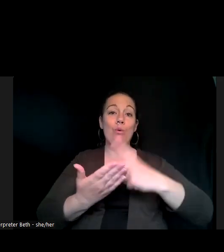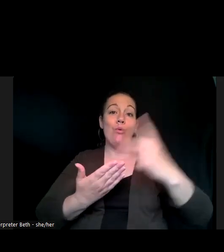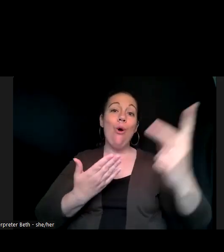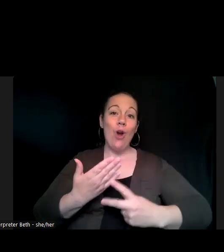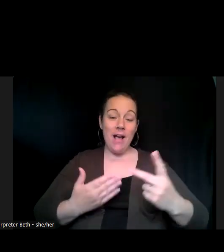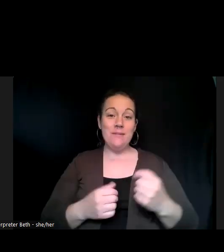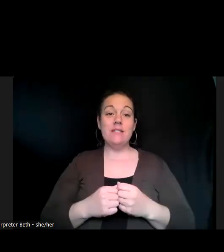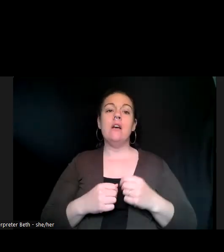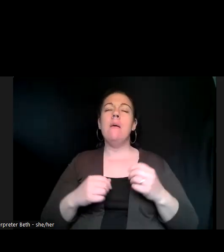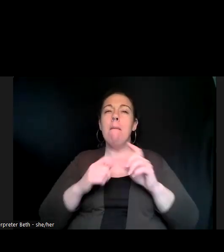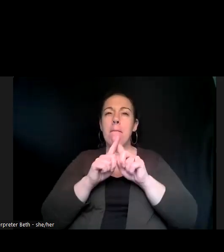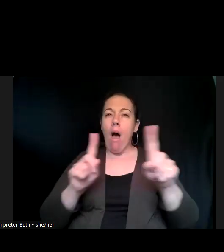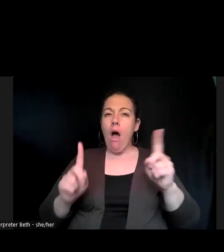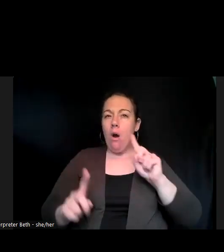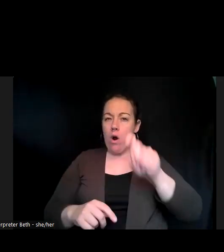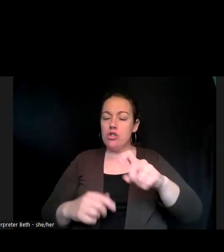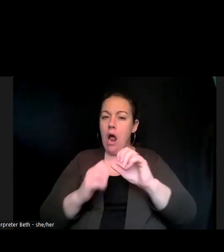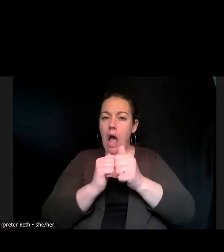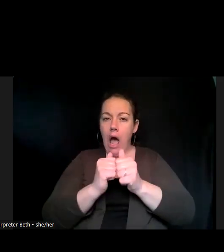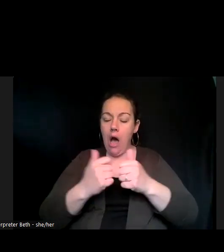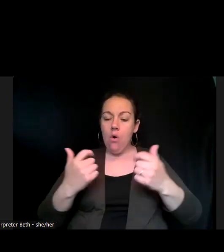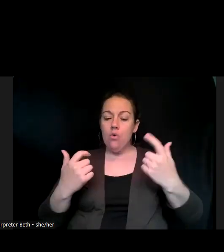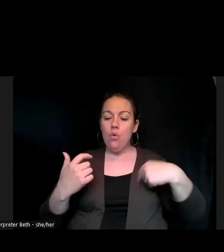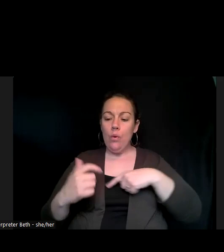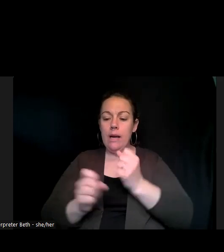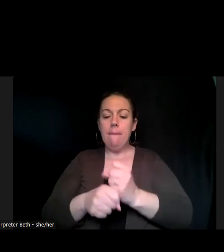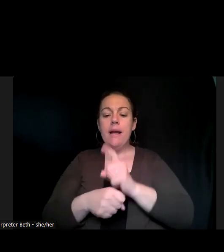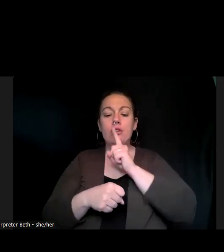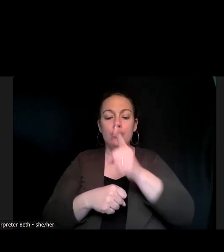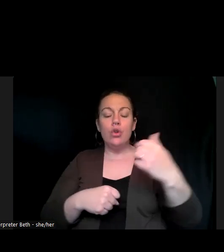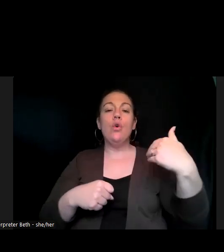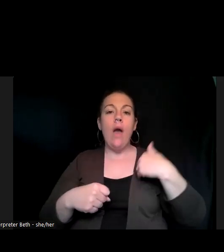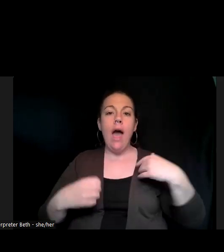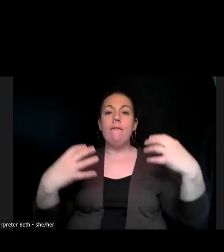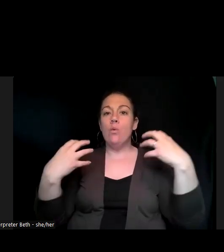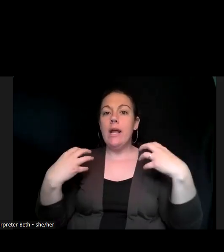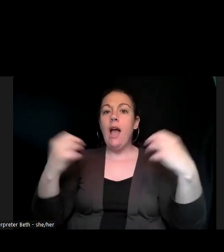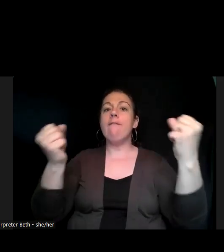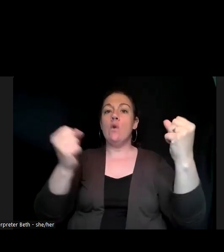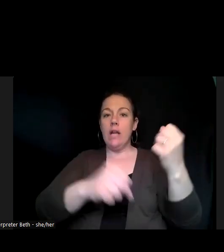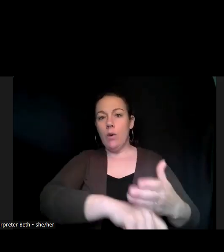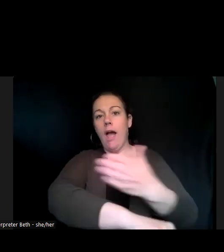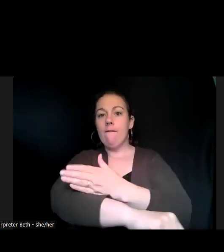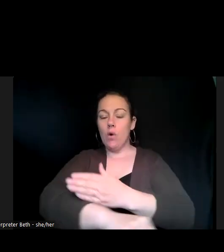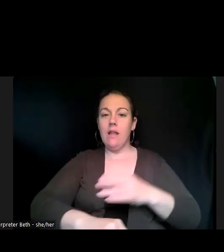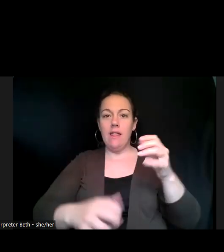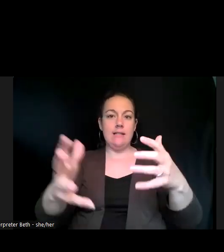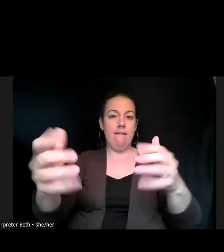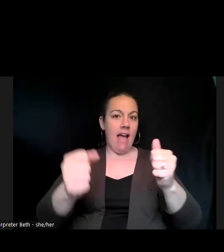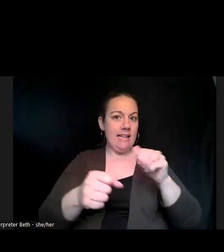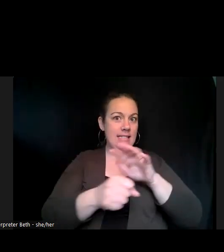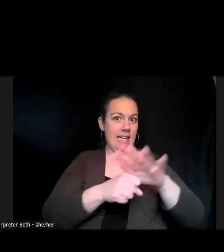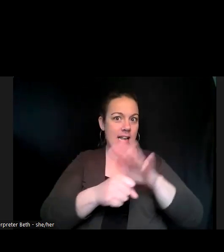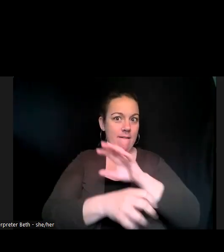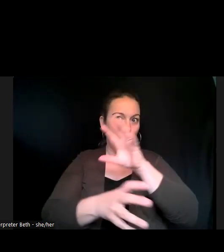at the magnitude to make sure that we're having a recovery that is fast enough. And we've